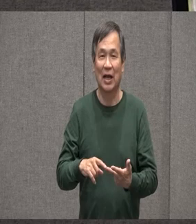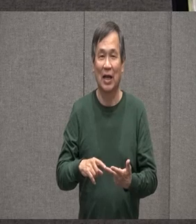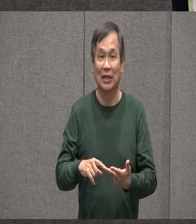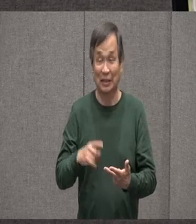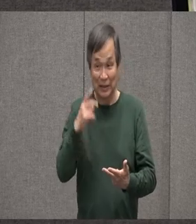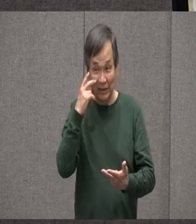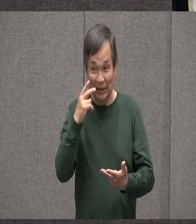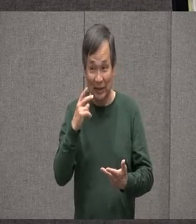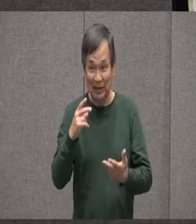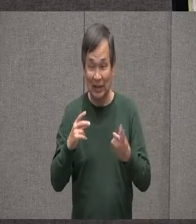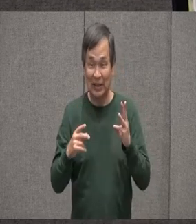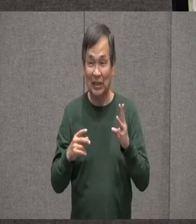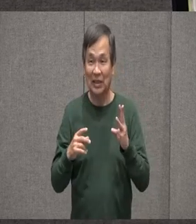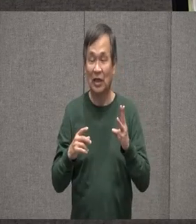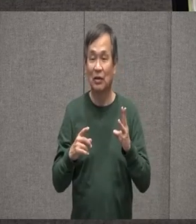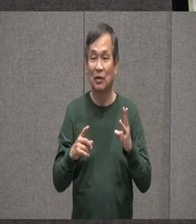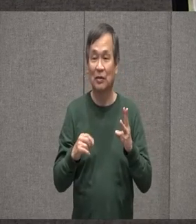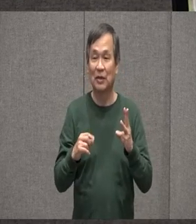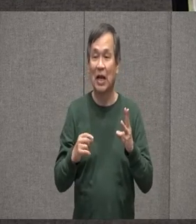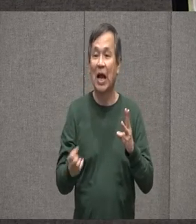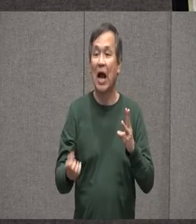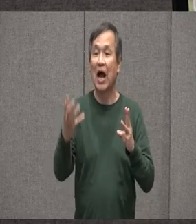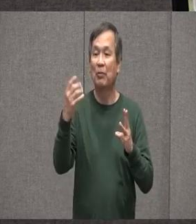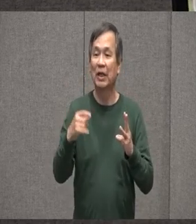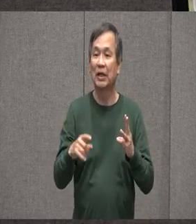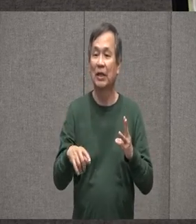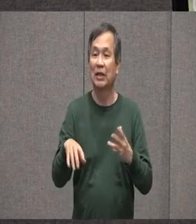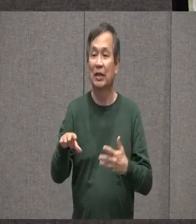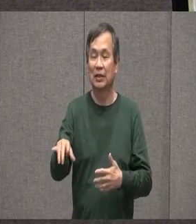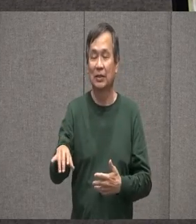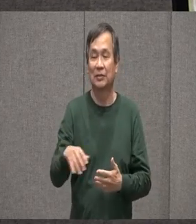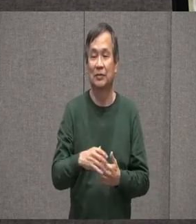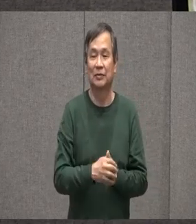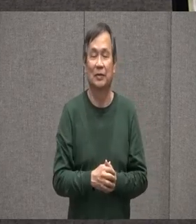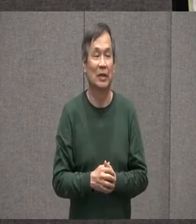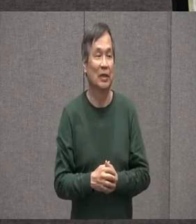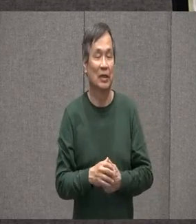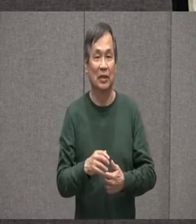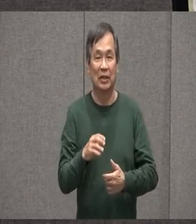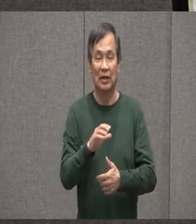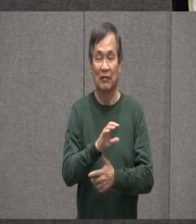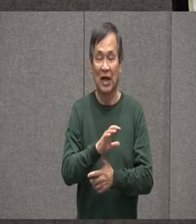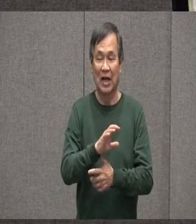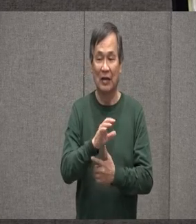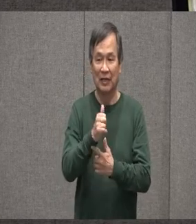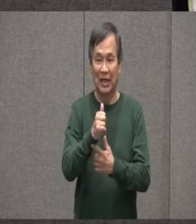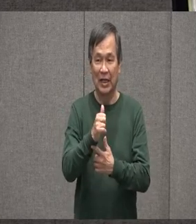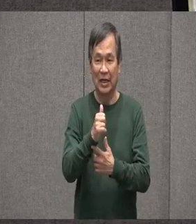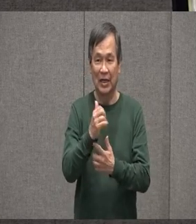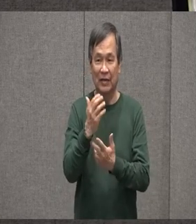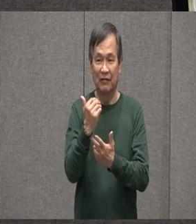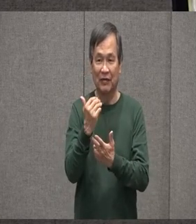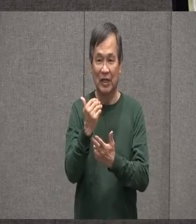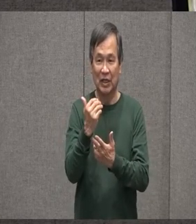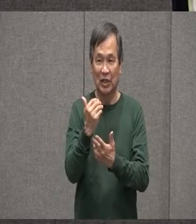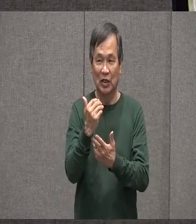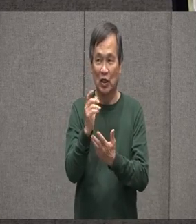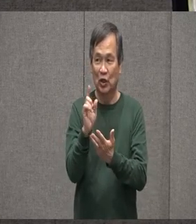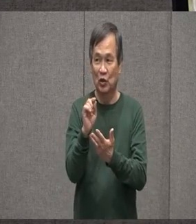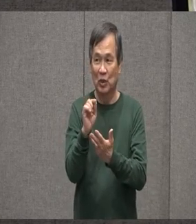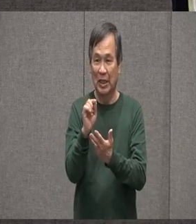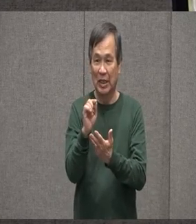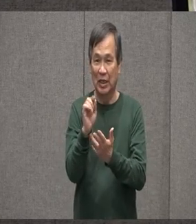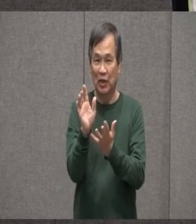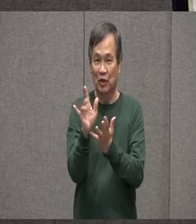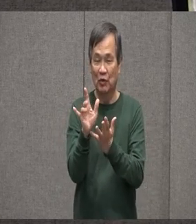One more group. How many is that, I wonder? That's 5, 10, 15,